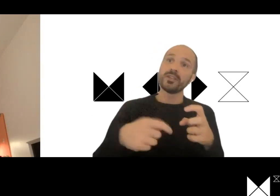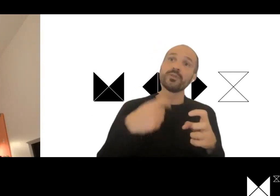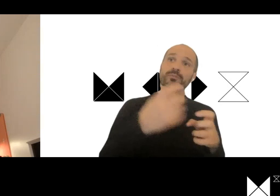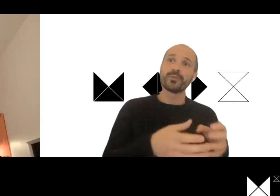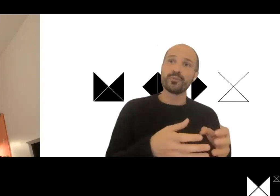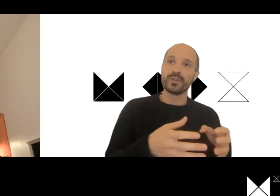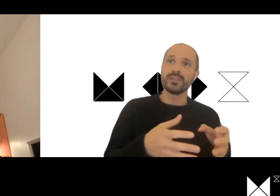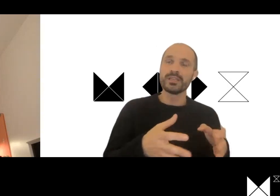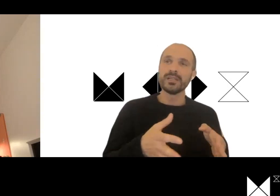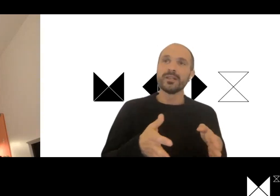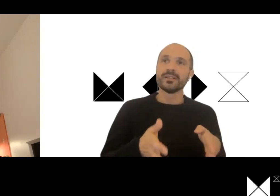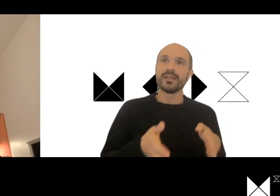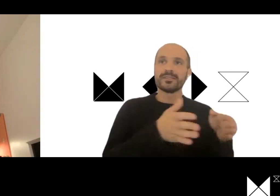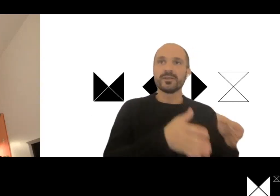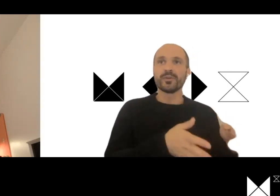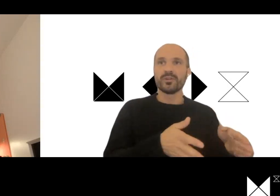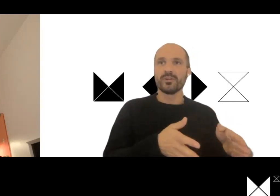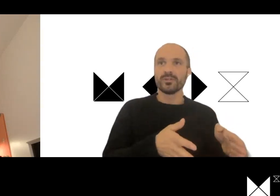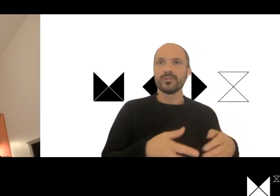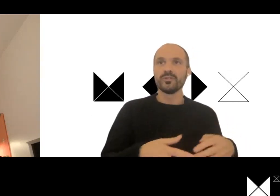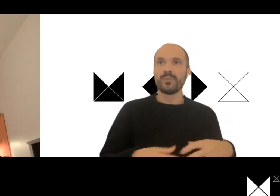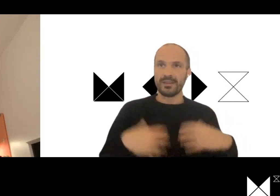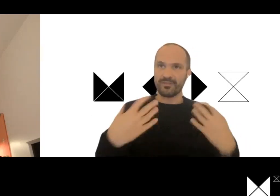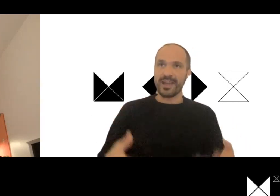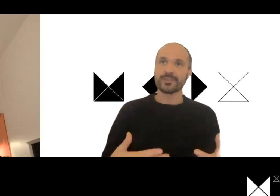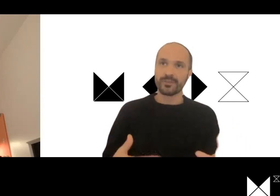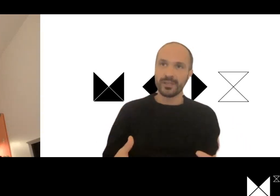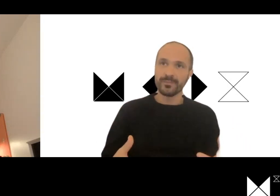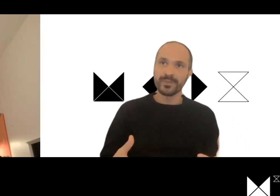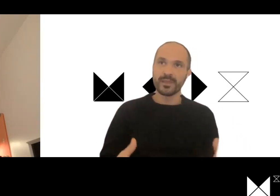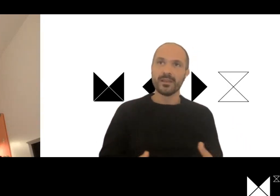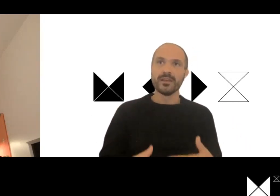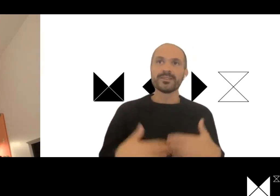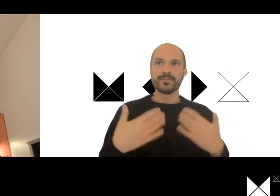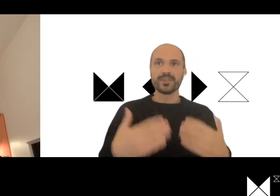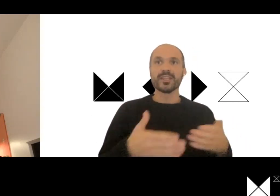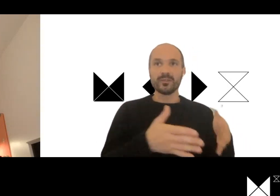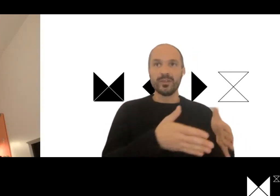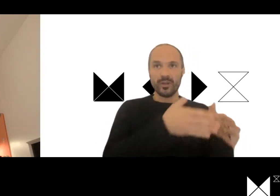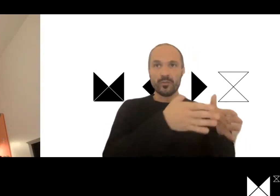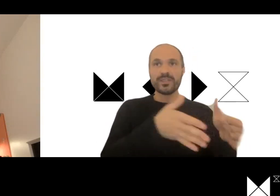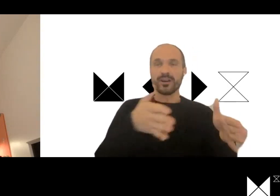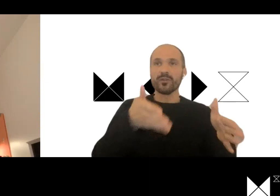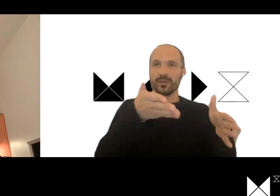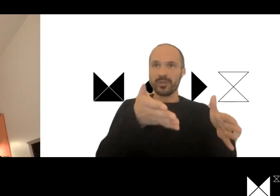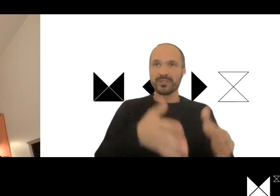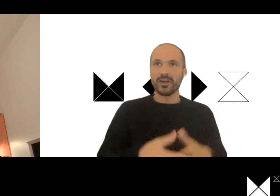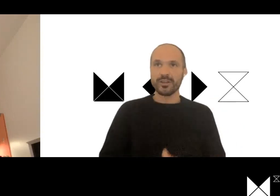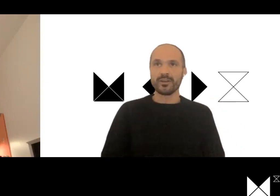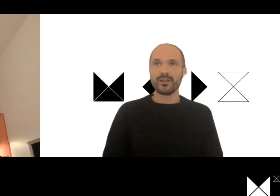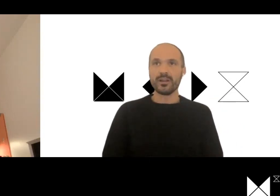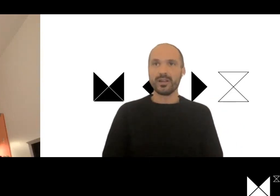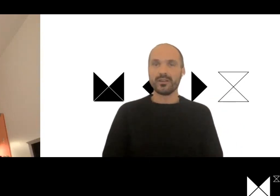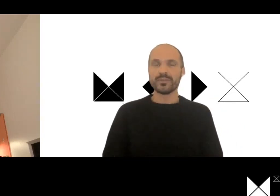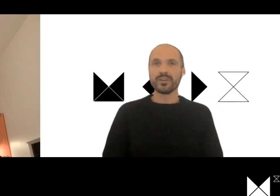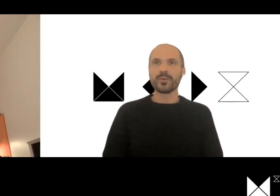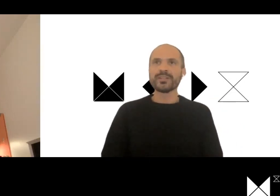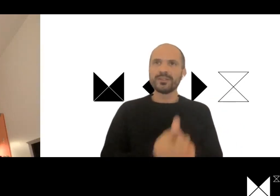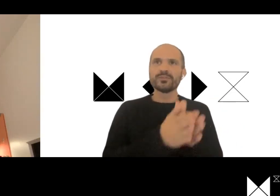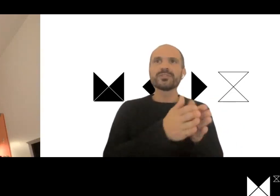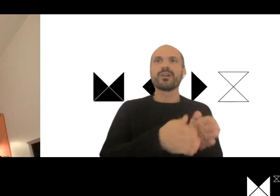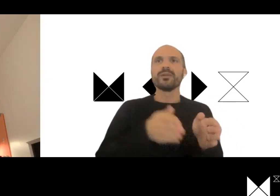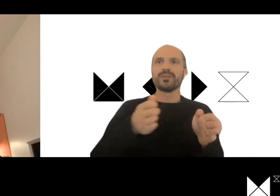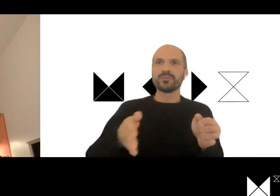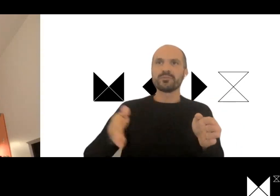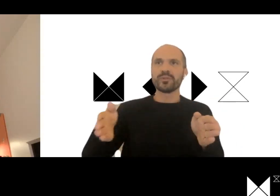of continual improvement that is typical to manufacturing. Is something that we saw when we saw the